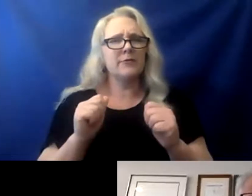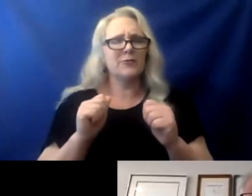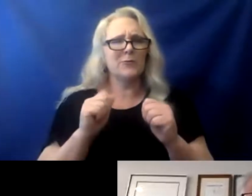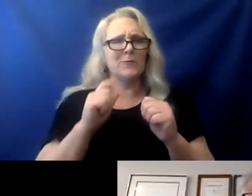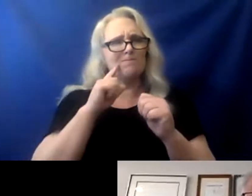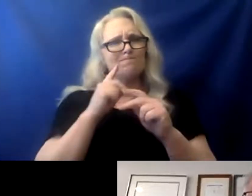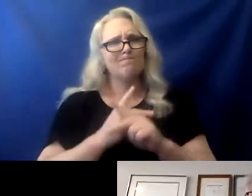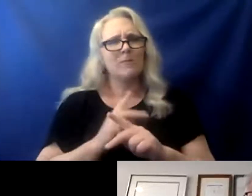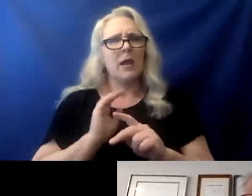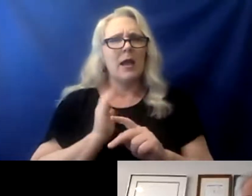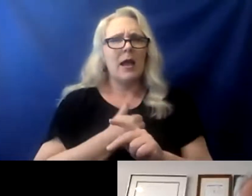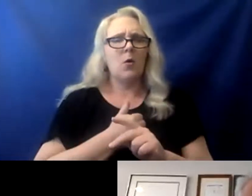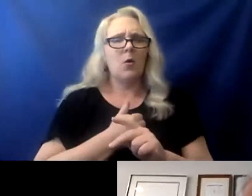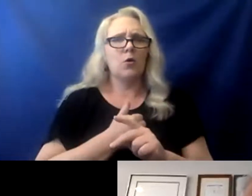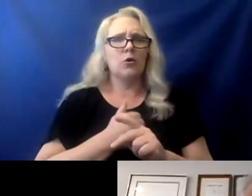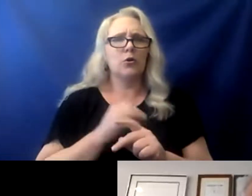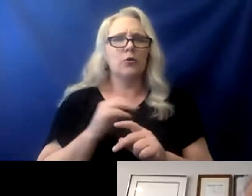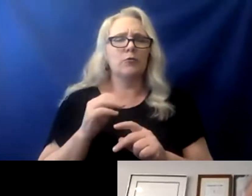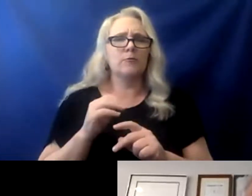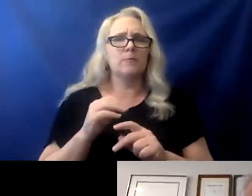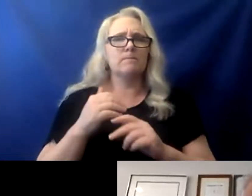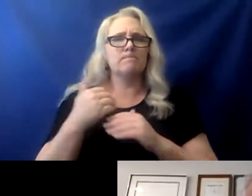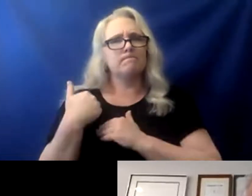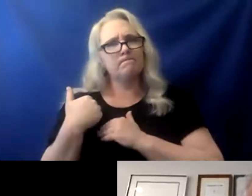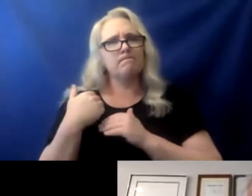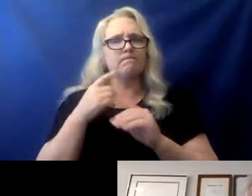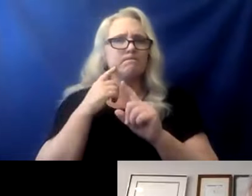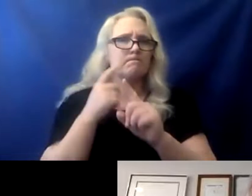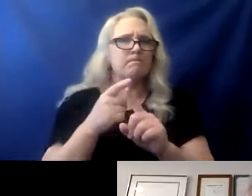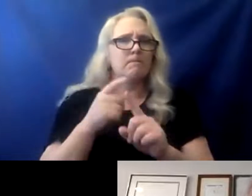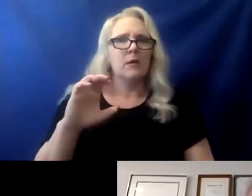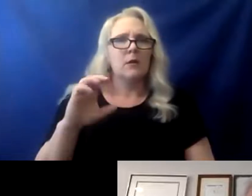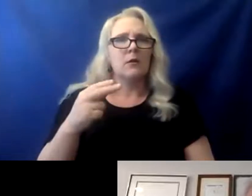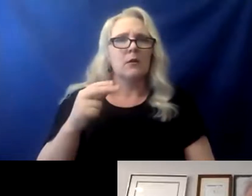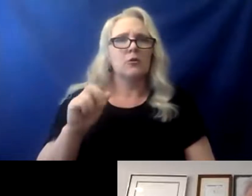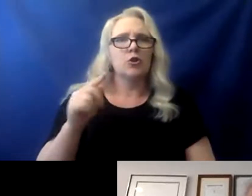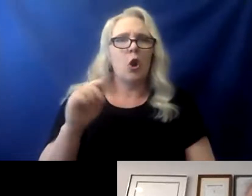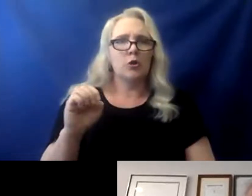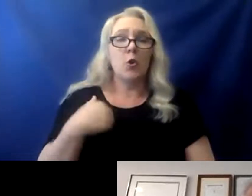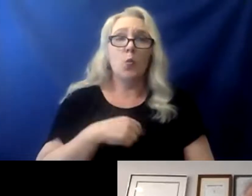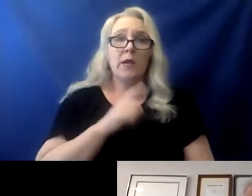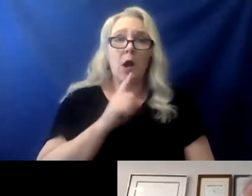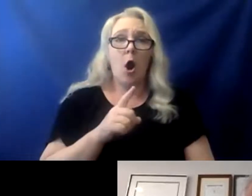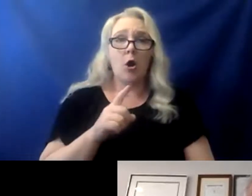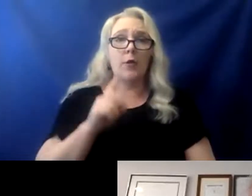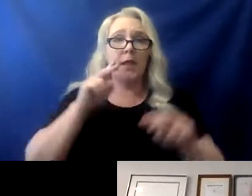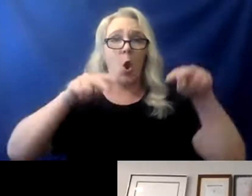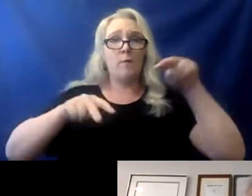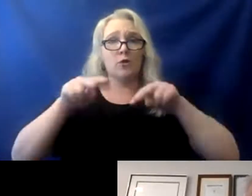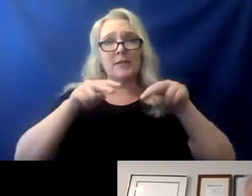pragmatic way. My sense is that we're going to be kind of the oversight accountability group